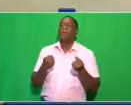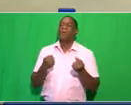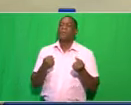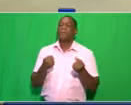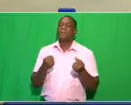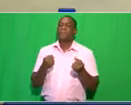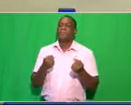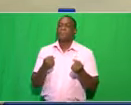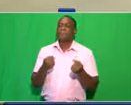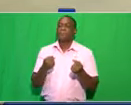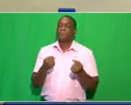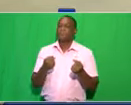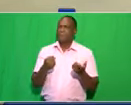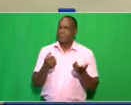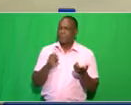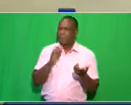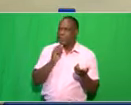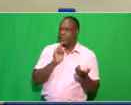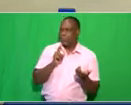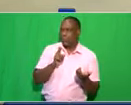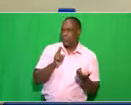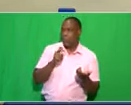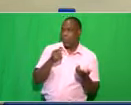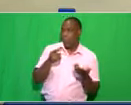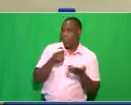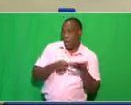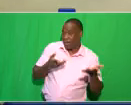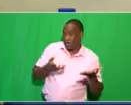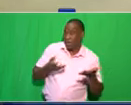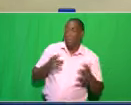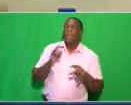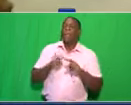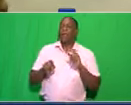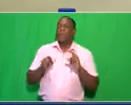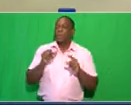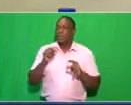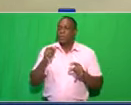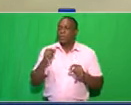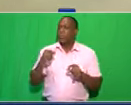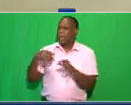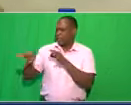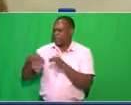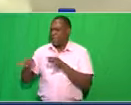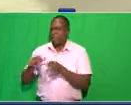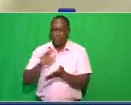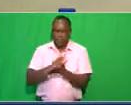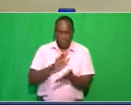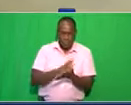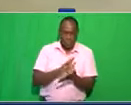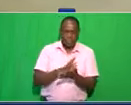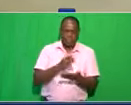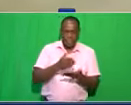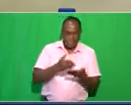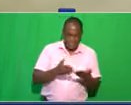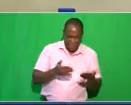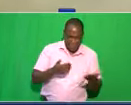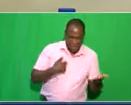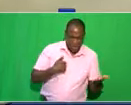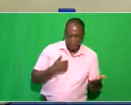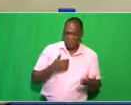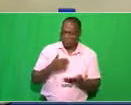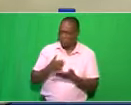what, but how can we address the disparities? You would have named some disparities in your presentation. Yeah. How can we